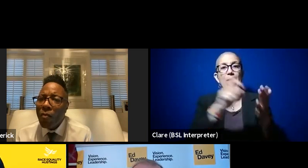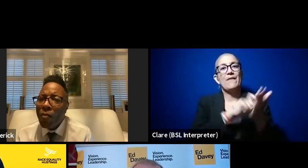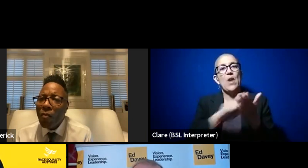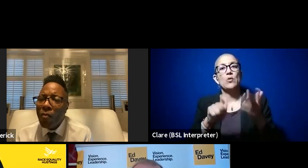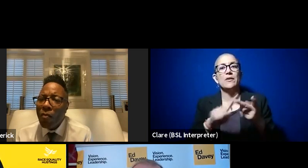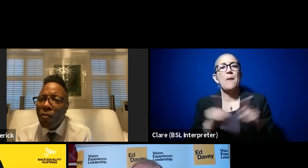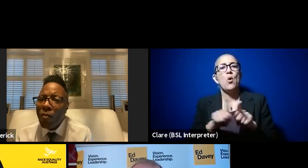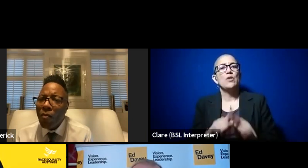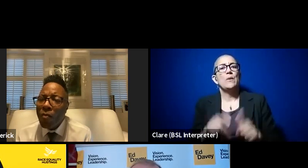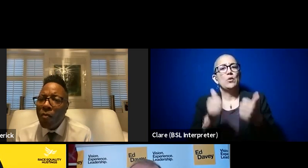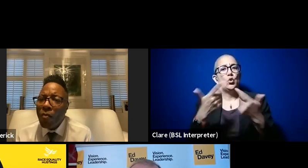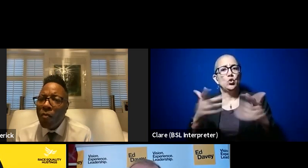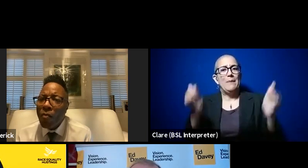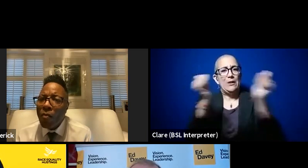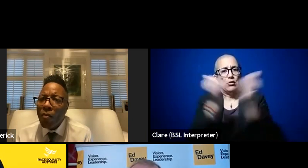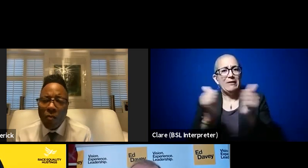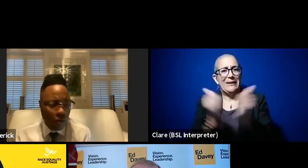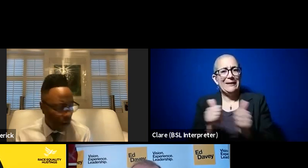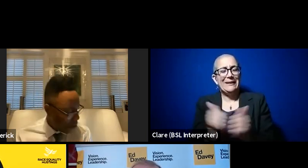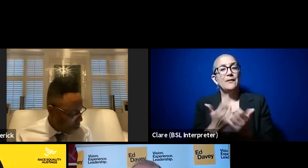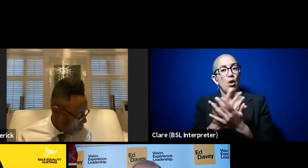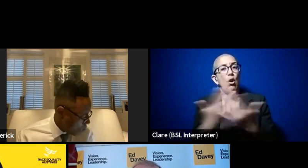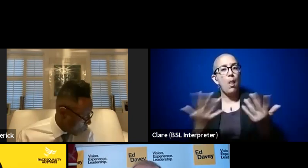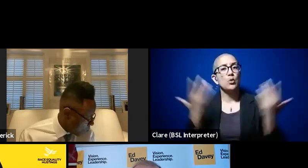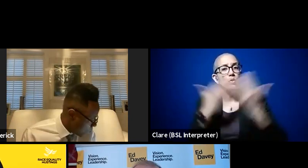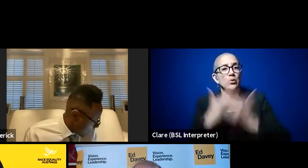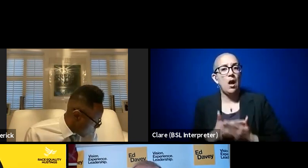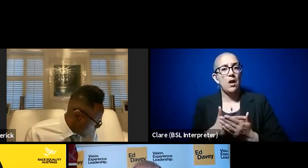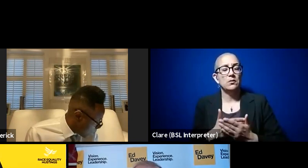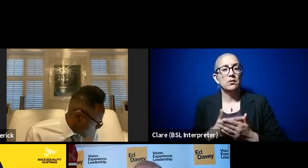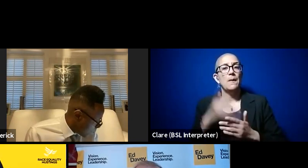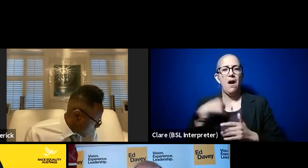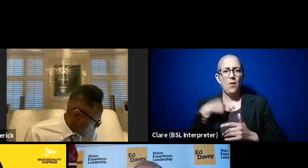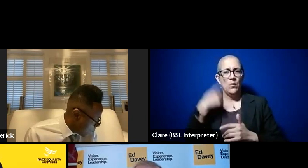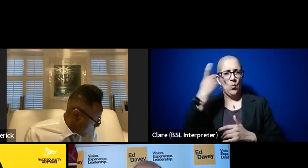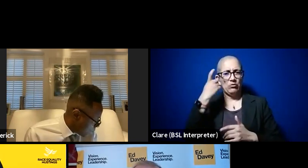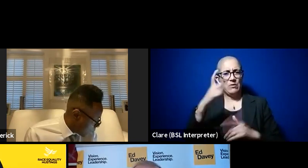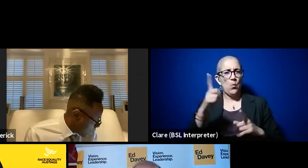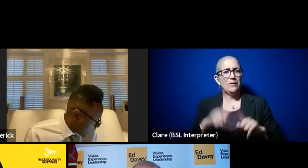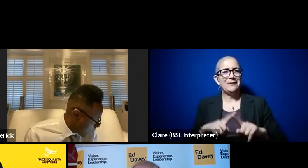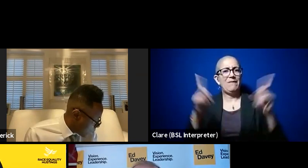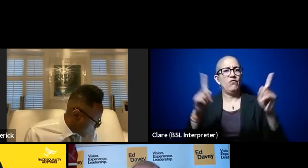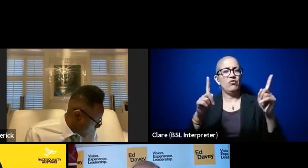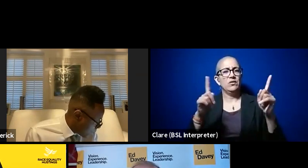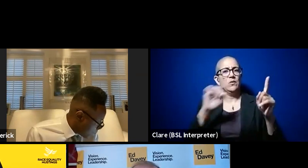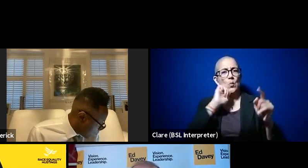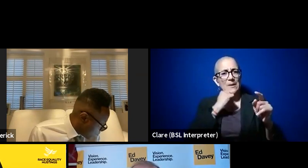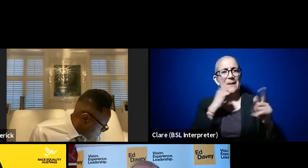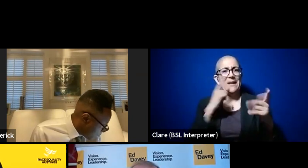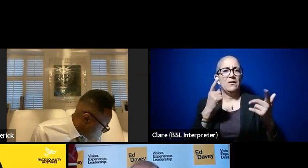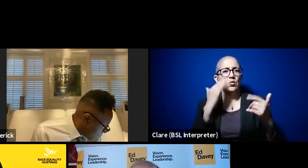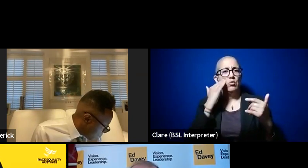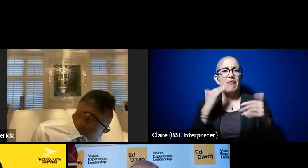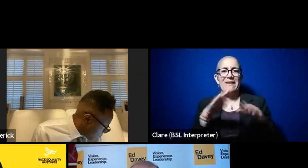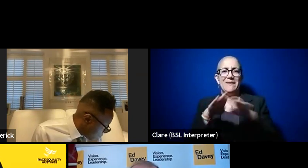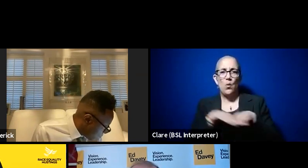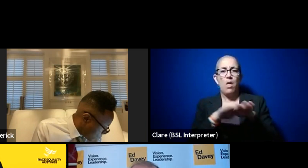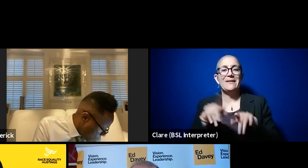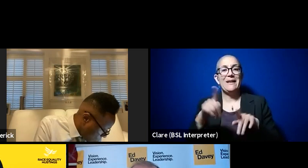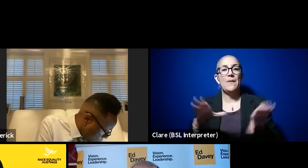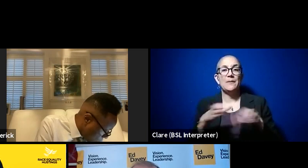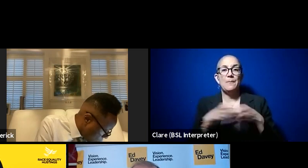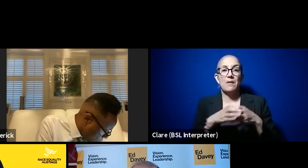that you've agreed on a lot tonight, but I was wondering what difference would it therefore make to race equality in this party if either of